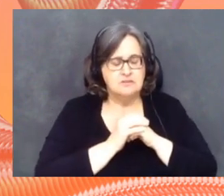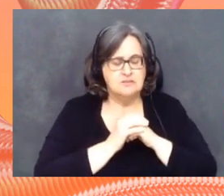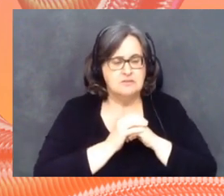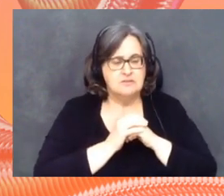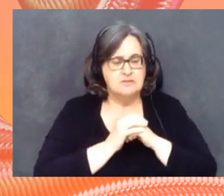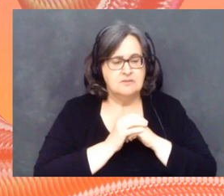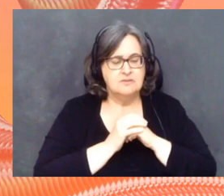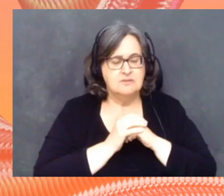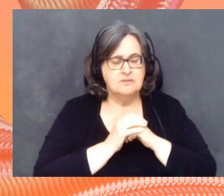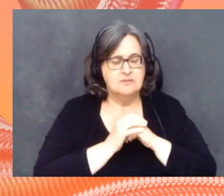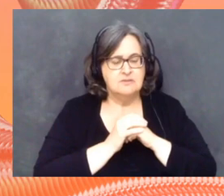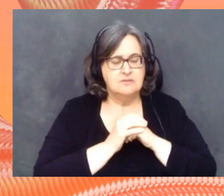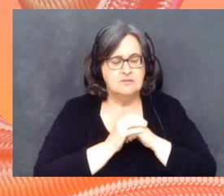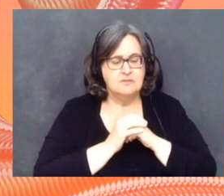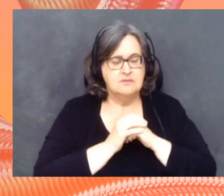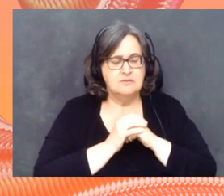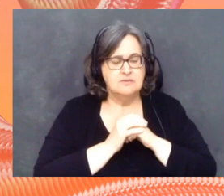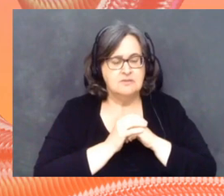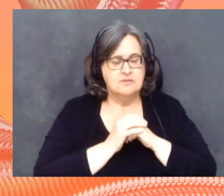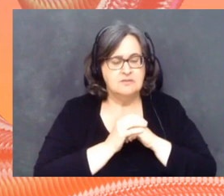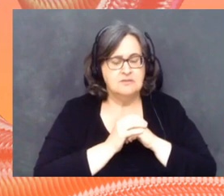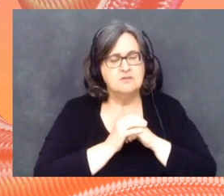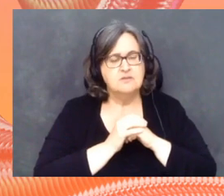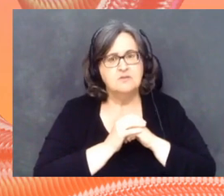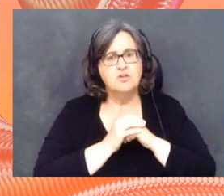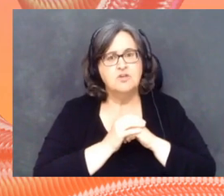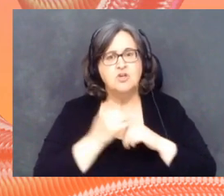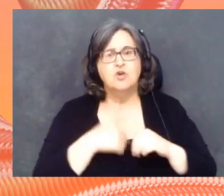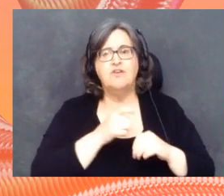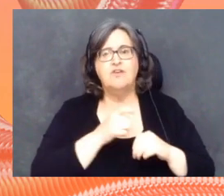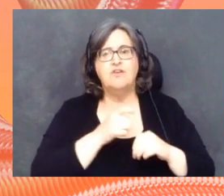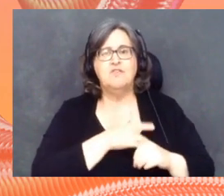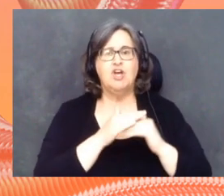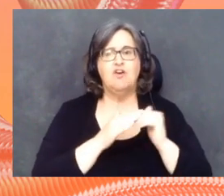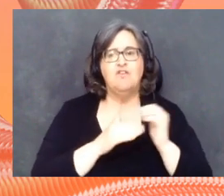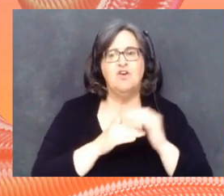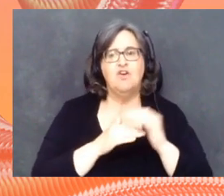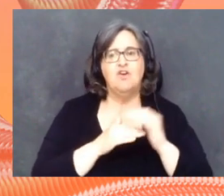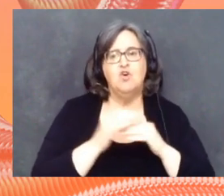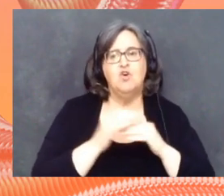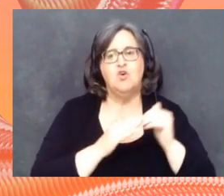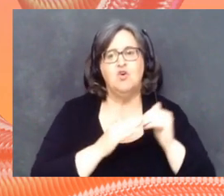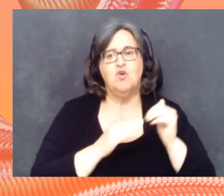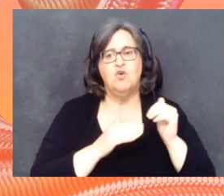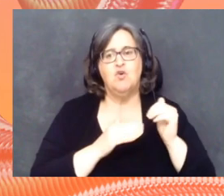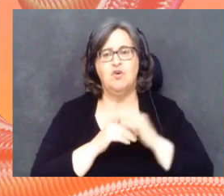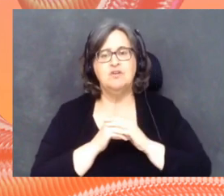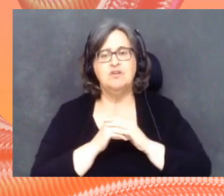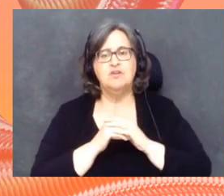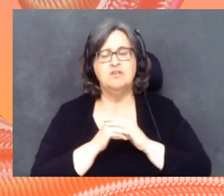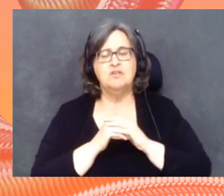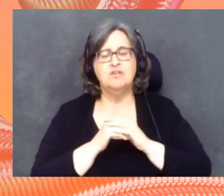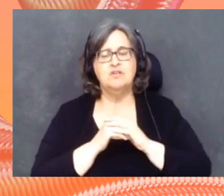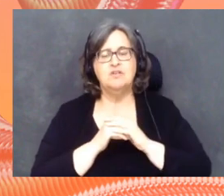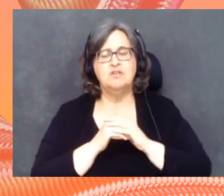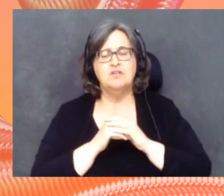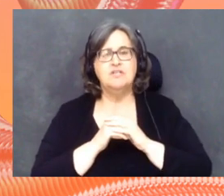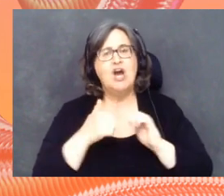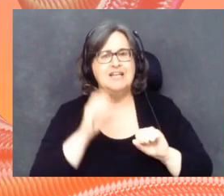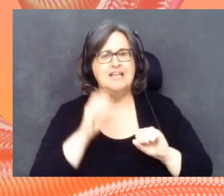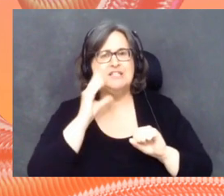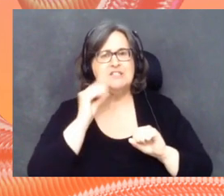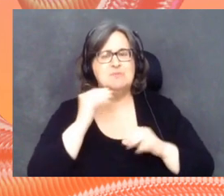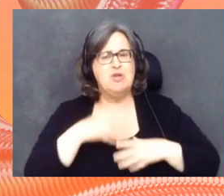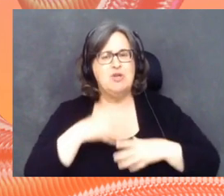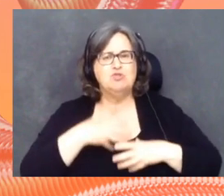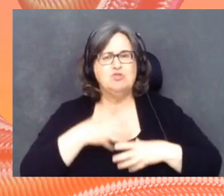And part of that meaning, like, being really comfortable, like getting to a place where we can experience our rage, yes, and